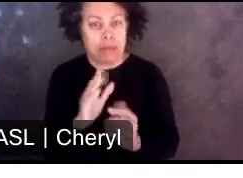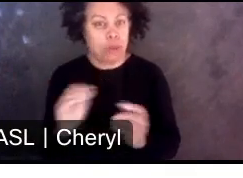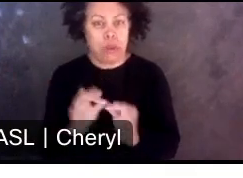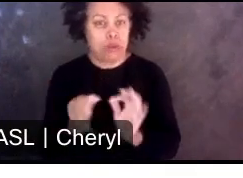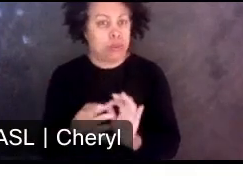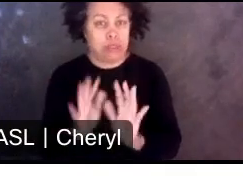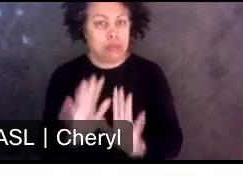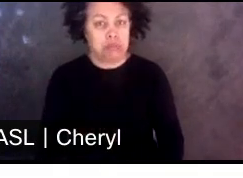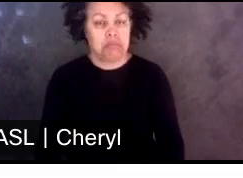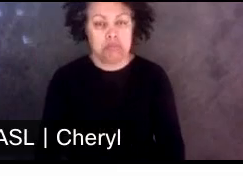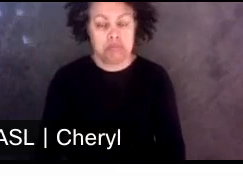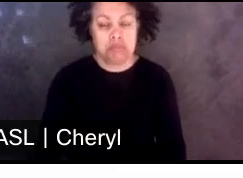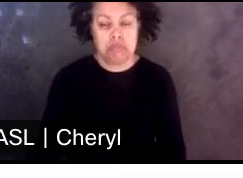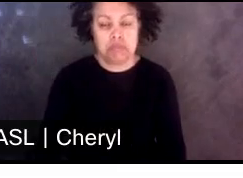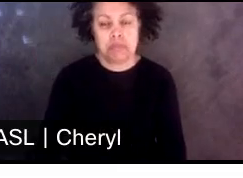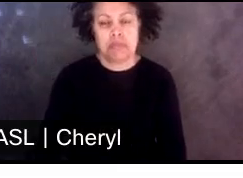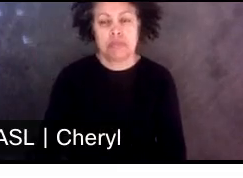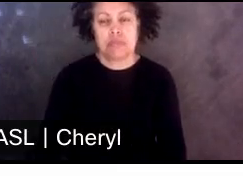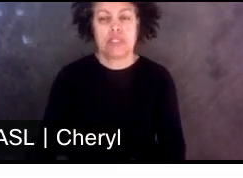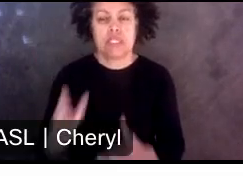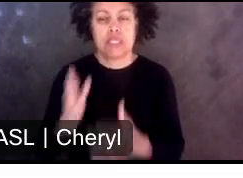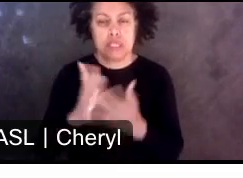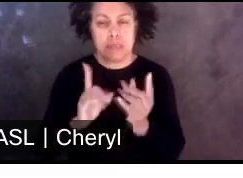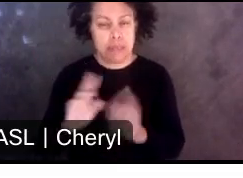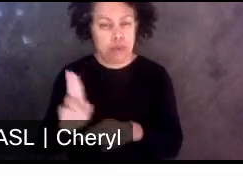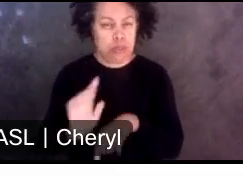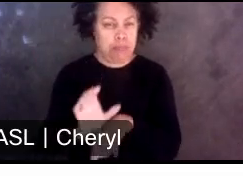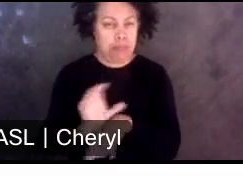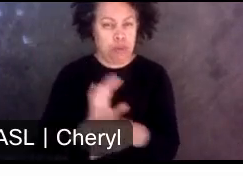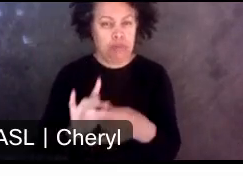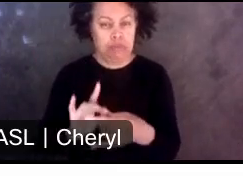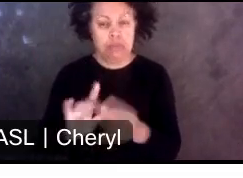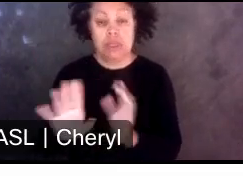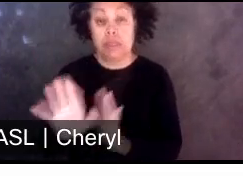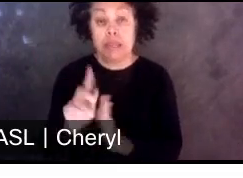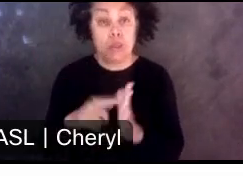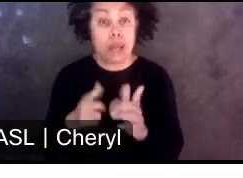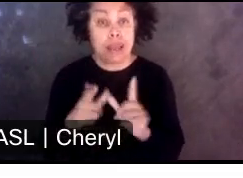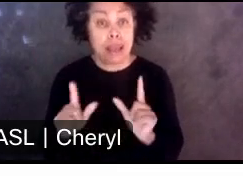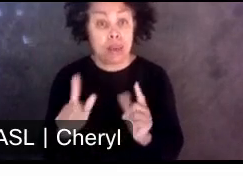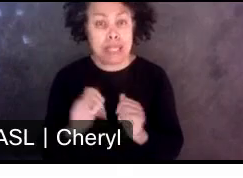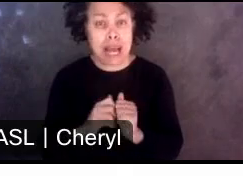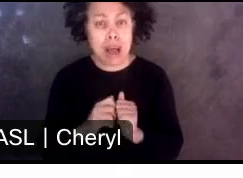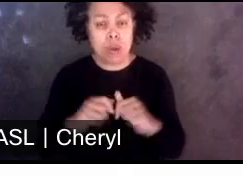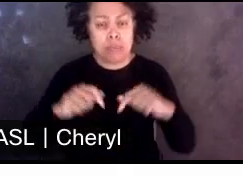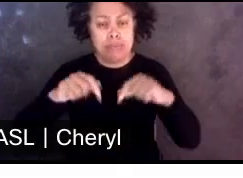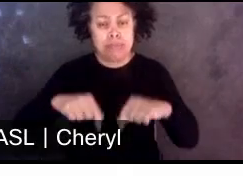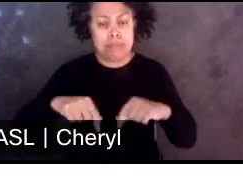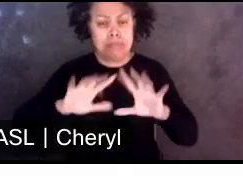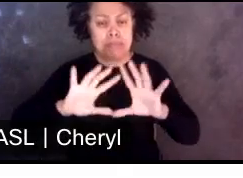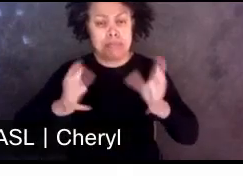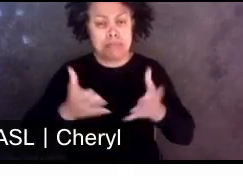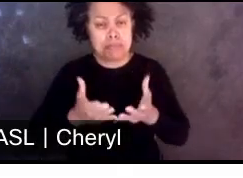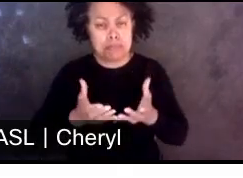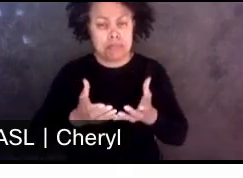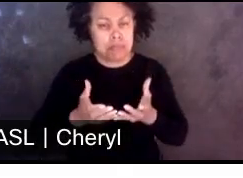interpretation. For people connecting through a computer, you can choose your language channel by clicking on the interpretation icon to